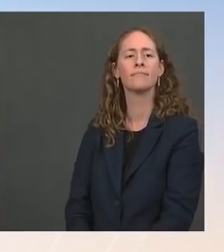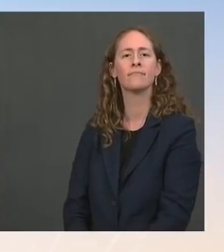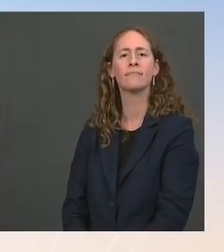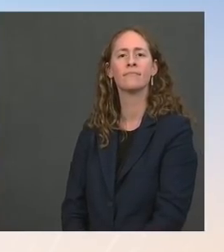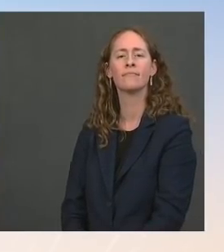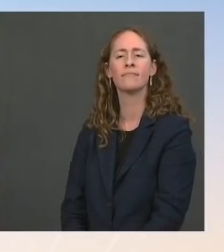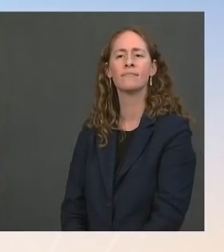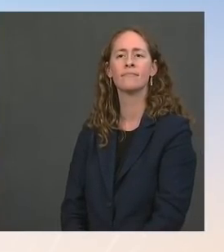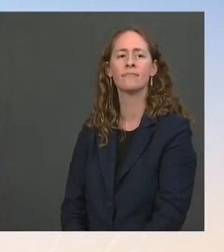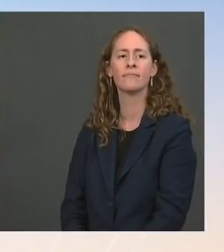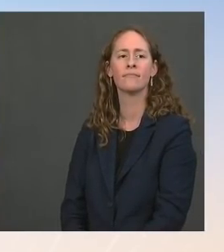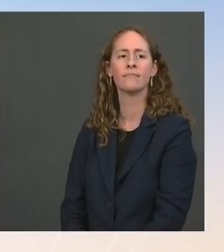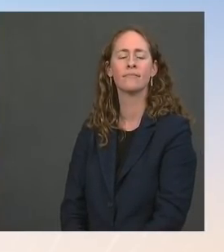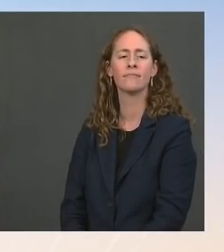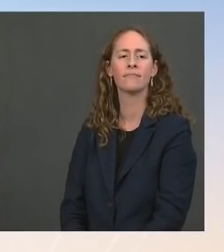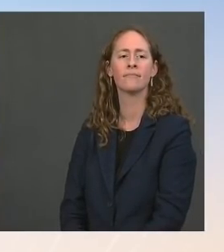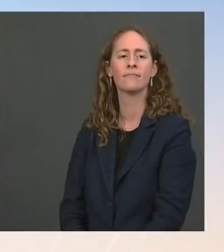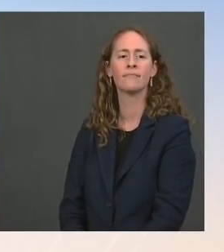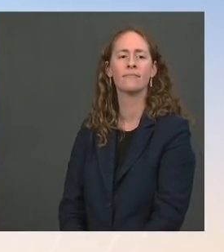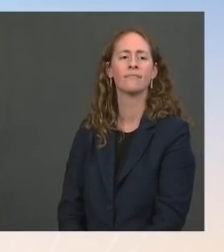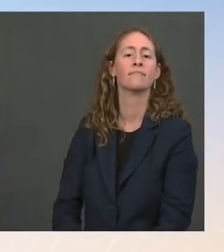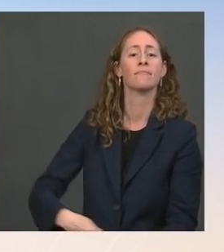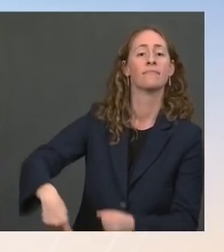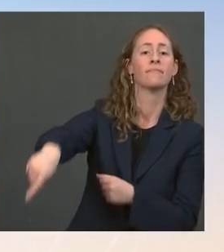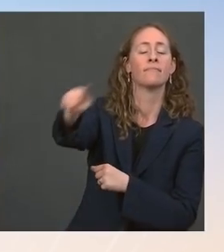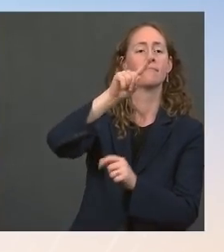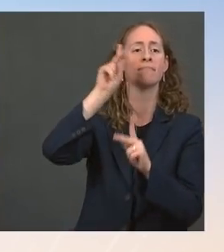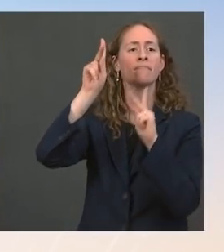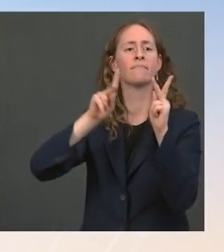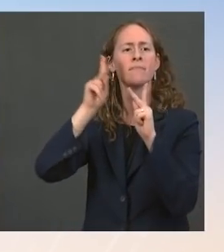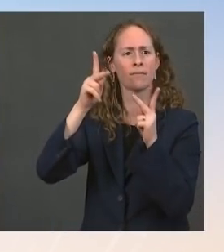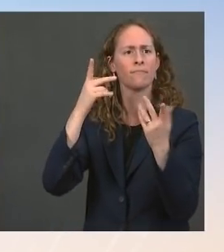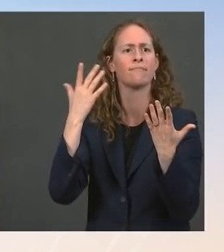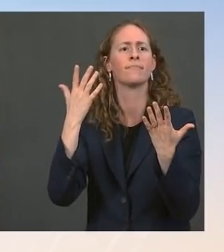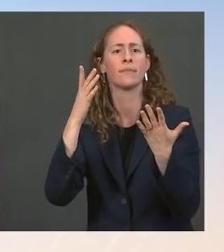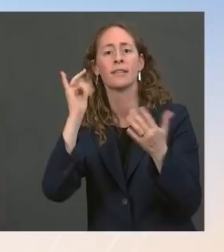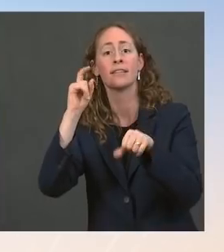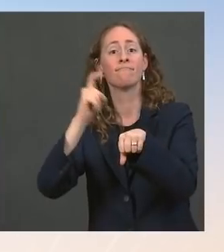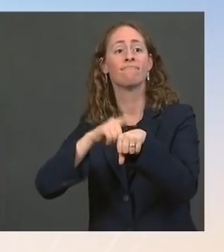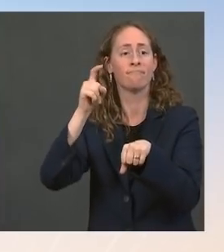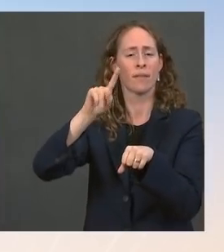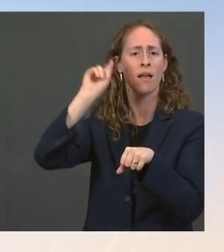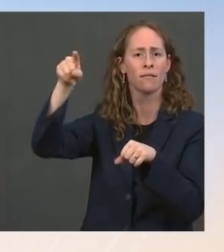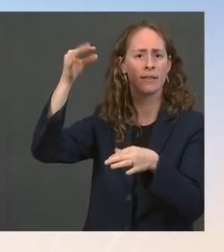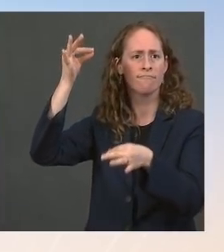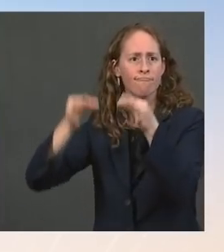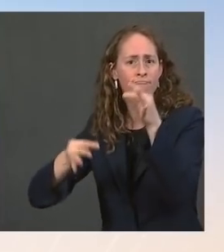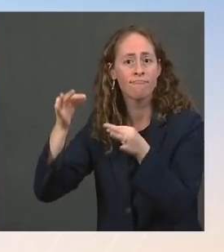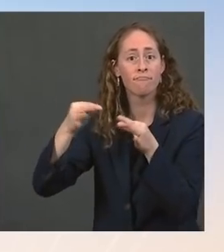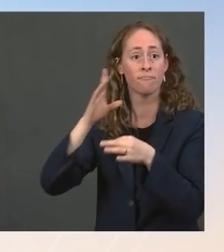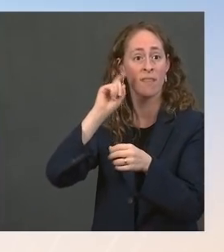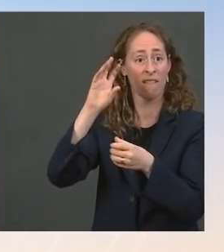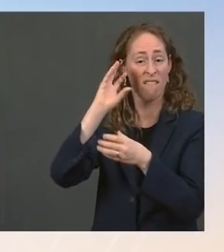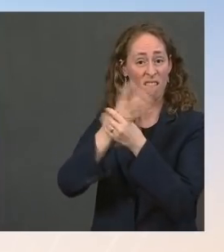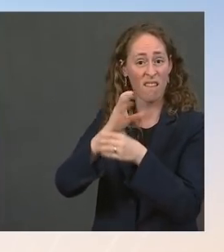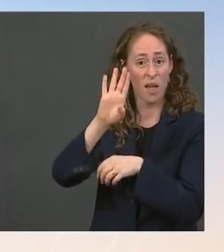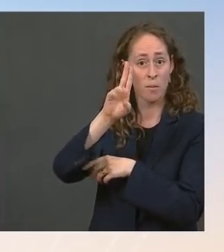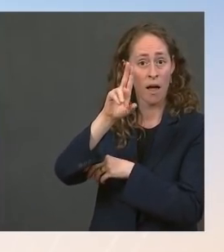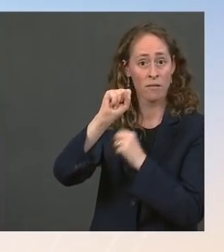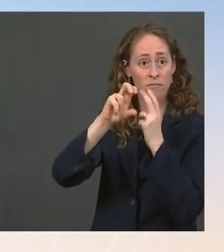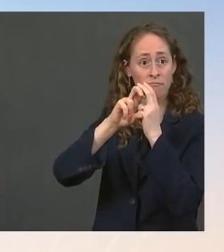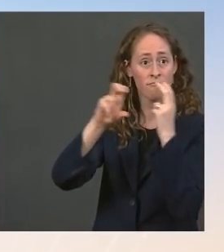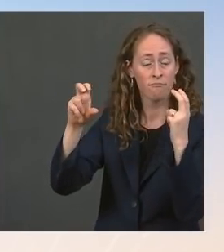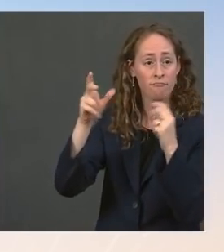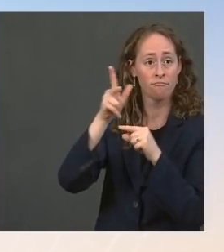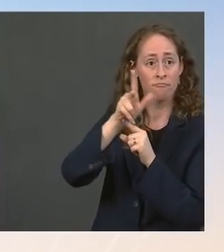basically most of these people that are going into removal proceedings are being put on either buses from Del Rio to El